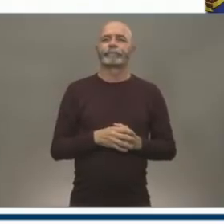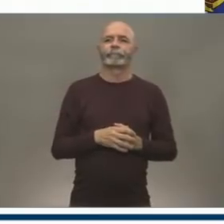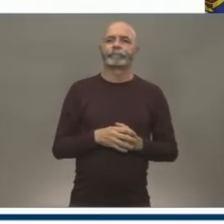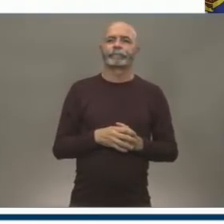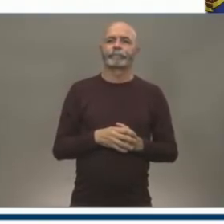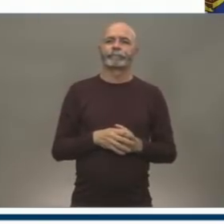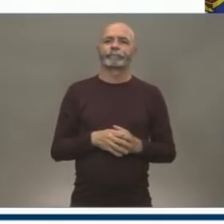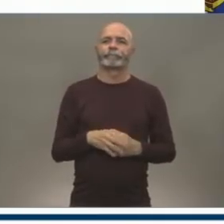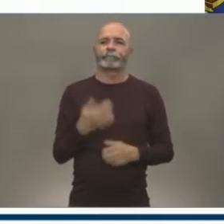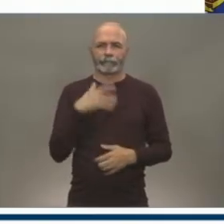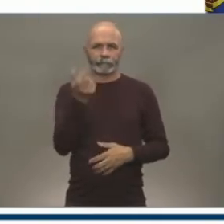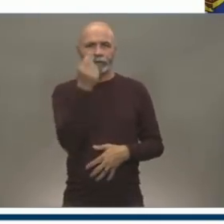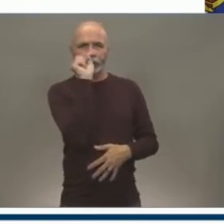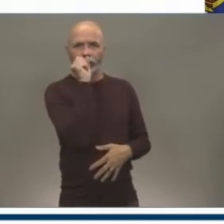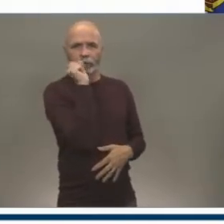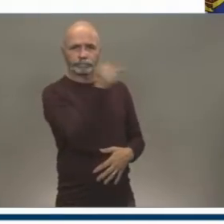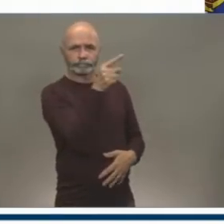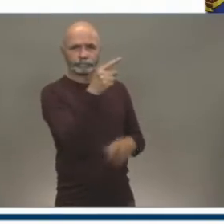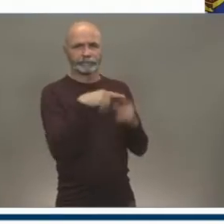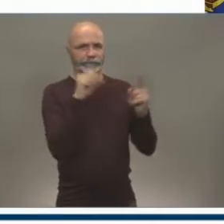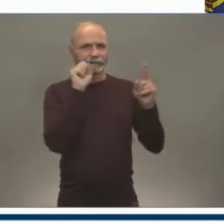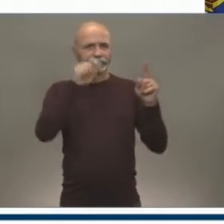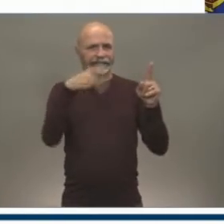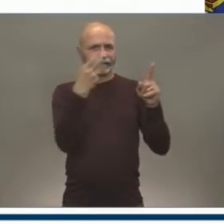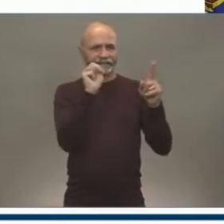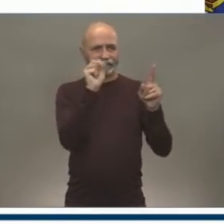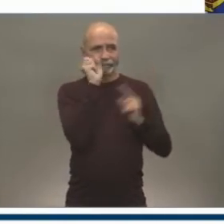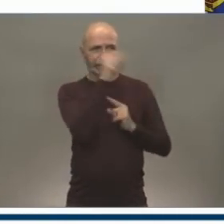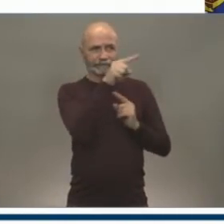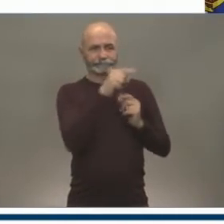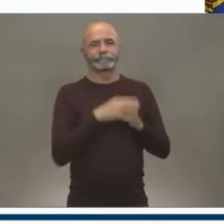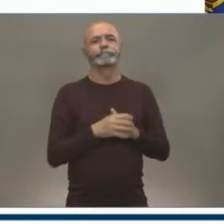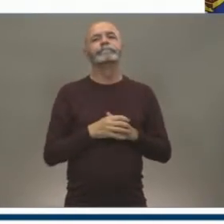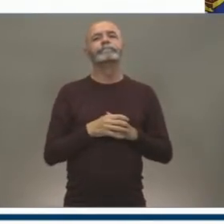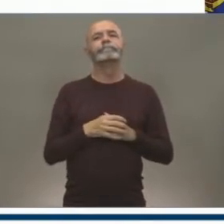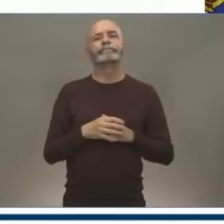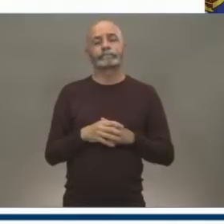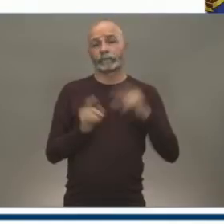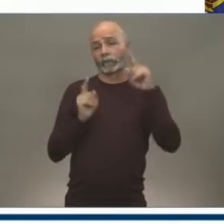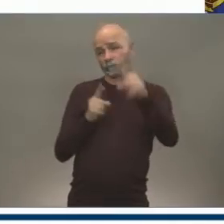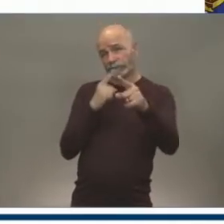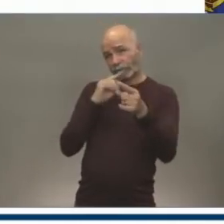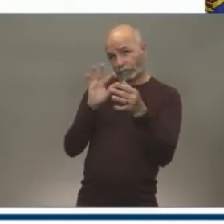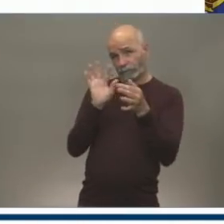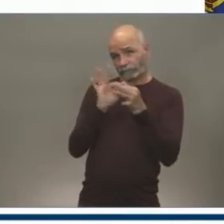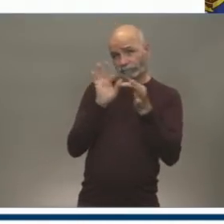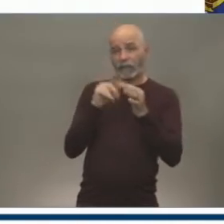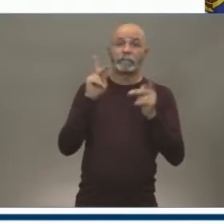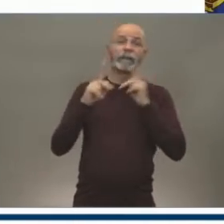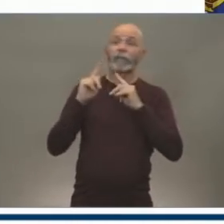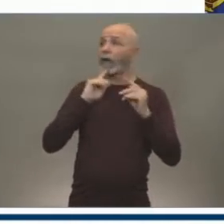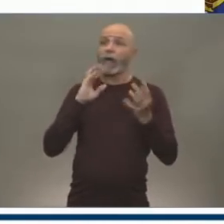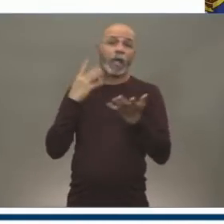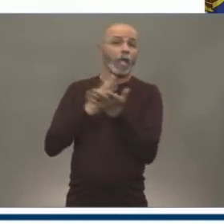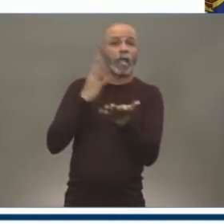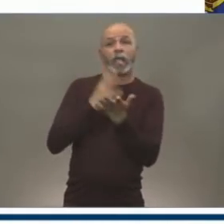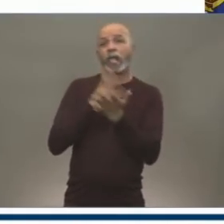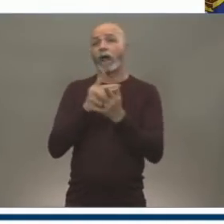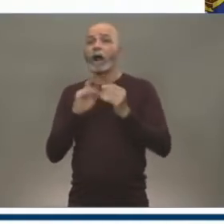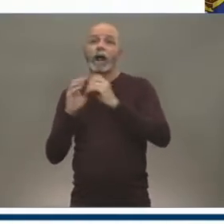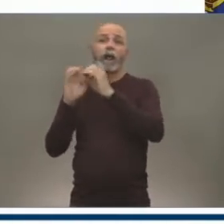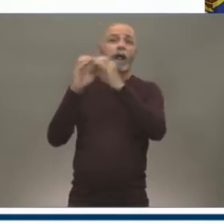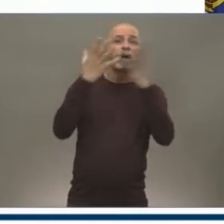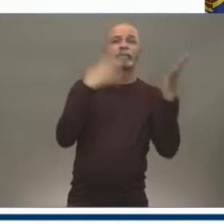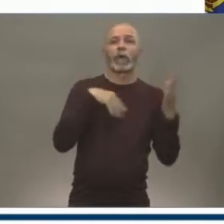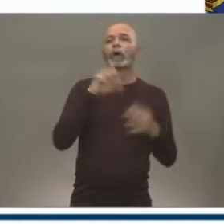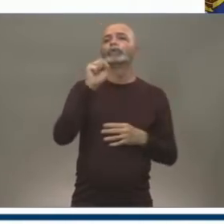Premier McNeil. You mentioned in your opening comments that there is noise, rumors going around on social media, and you would like to fight that and channel